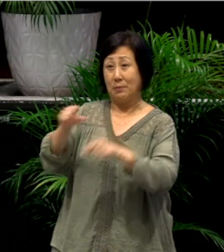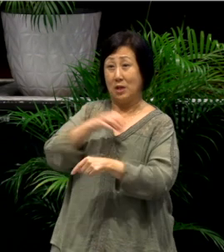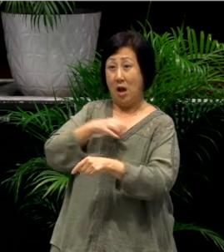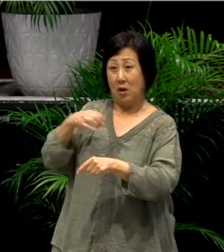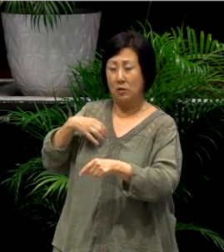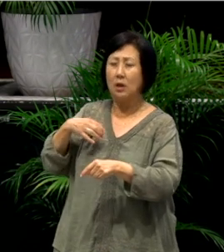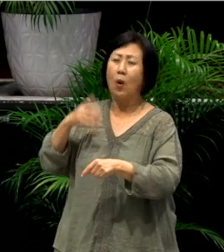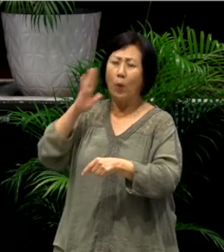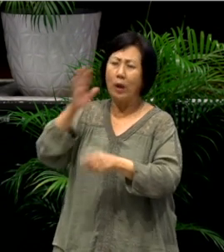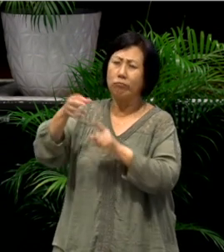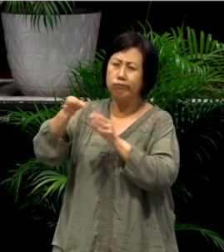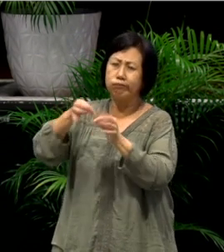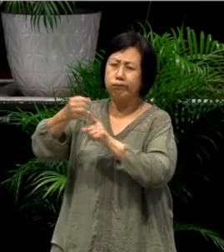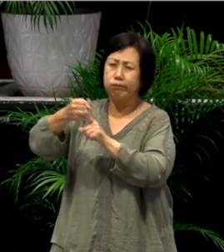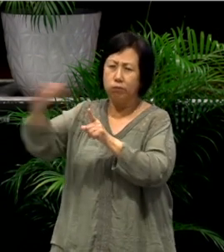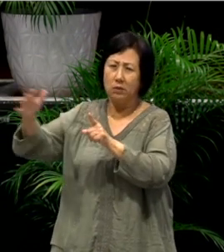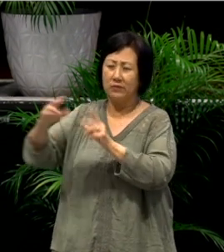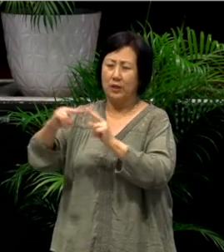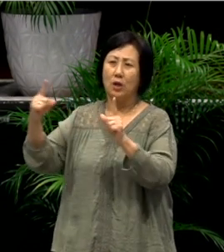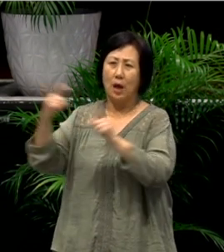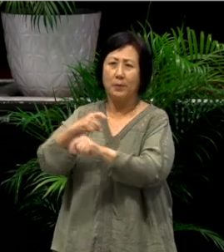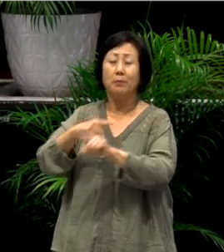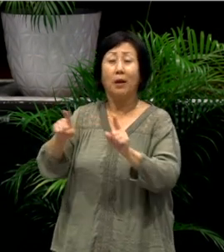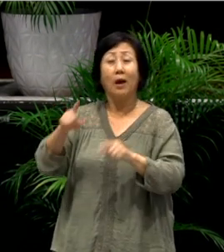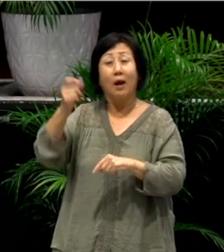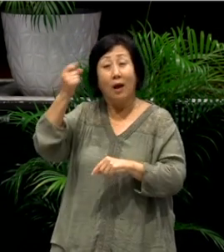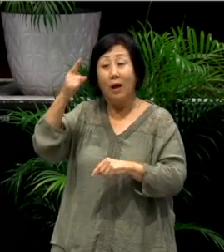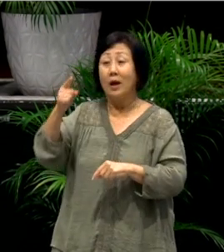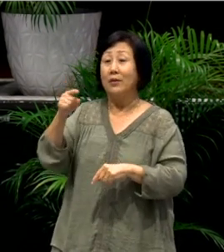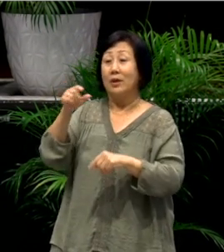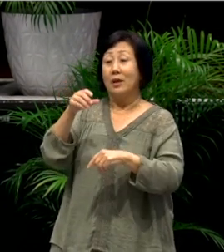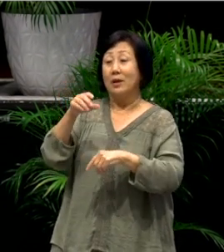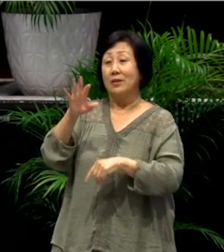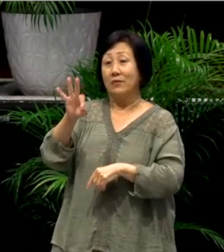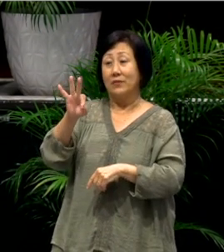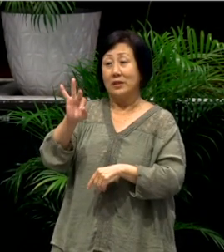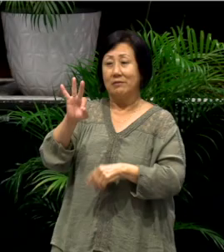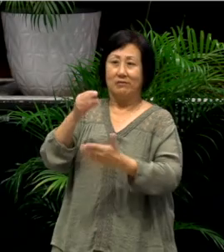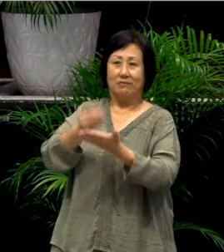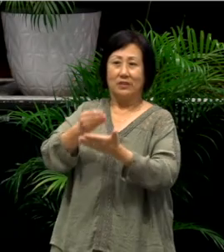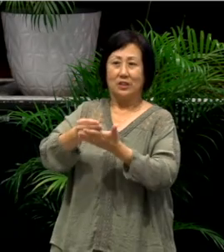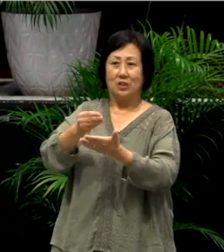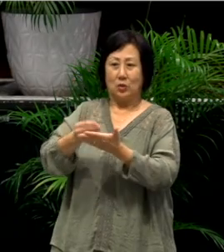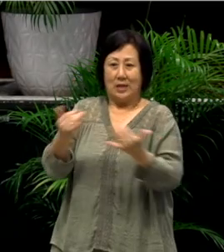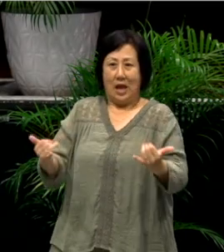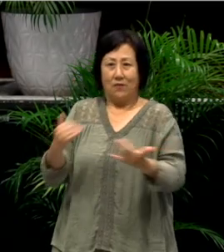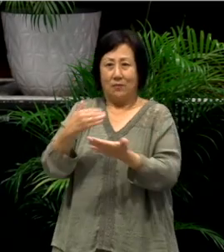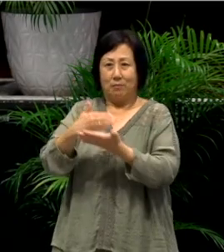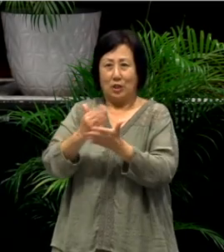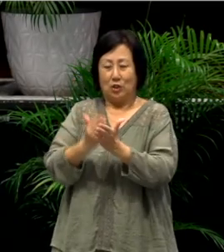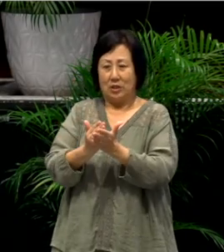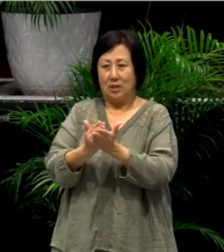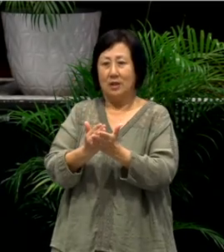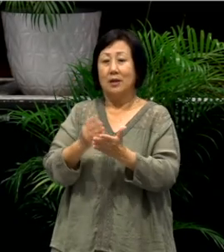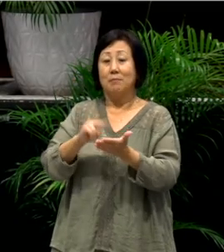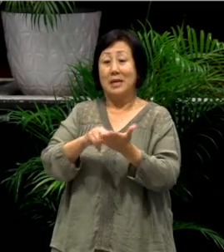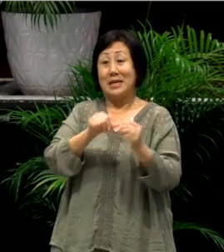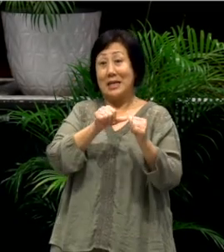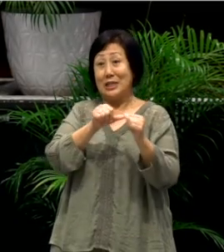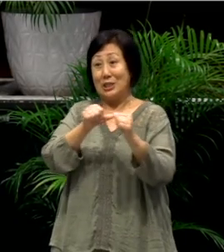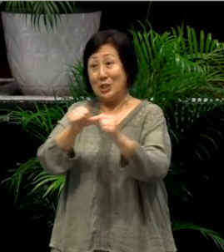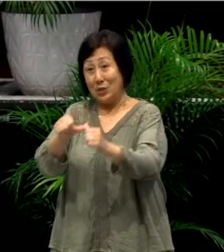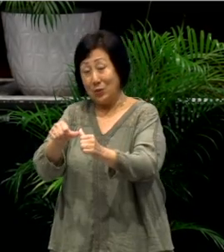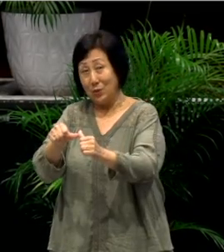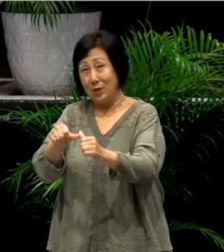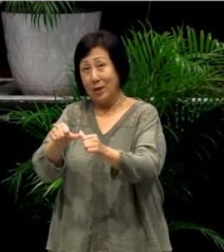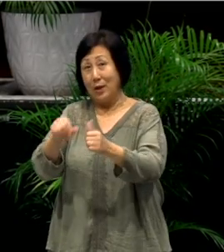the specifics, it's rather complex, but understand that the continuation of the existing budget didn't mean continuation of existing